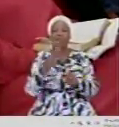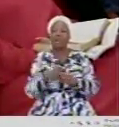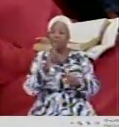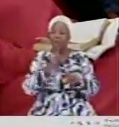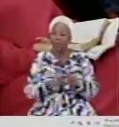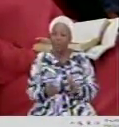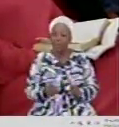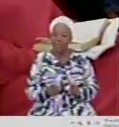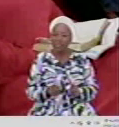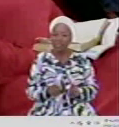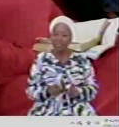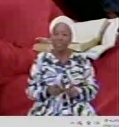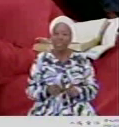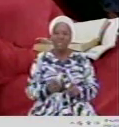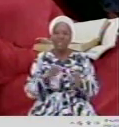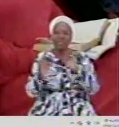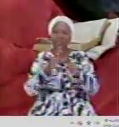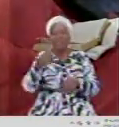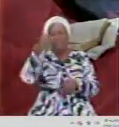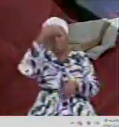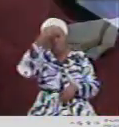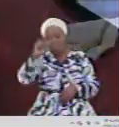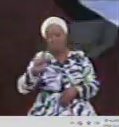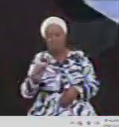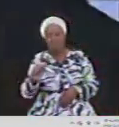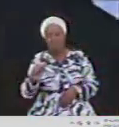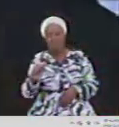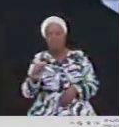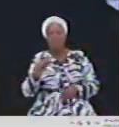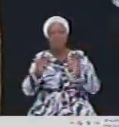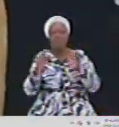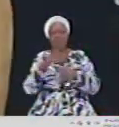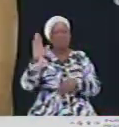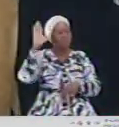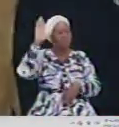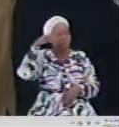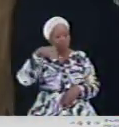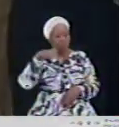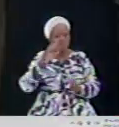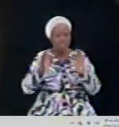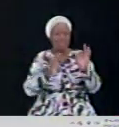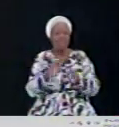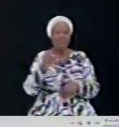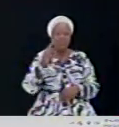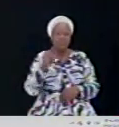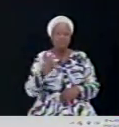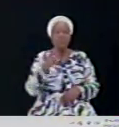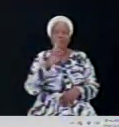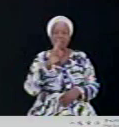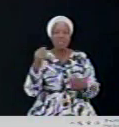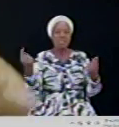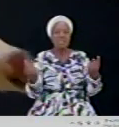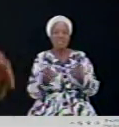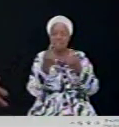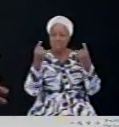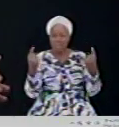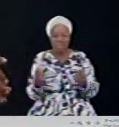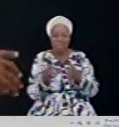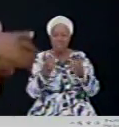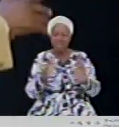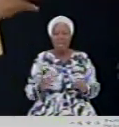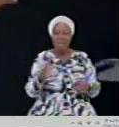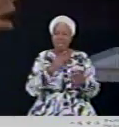But if you are disobedient, if you are rebellious, if you are sinful, if you